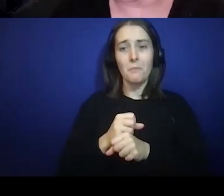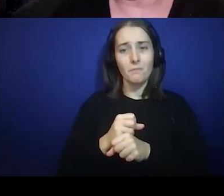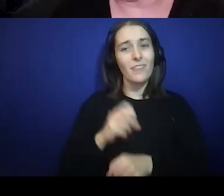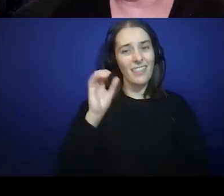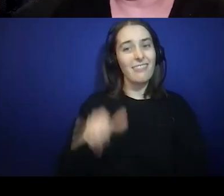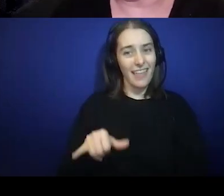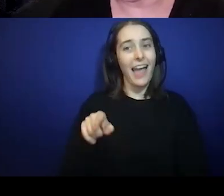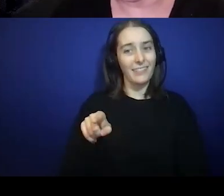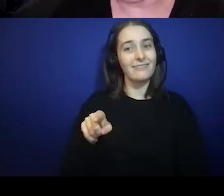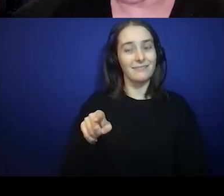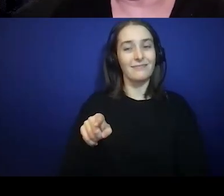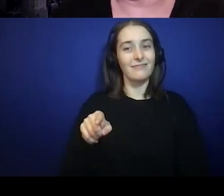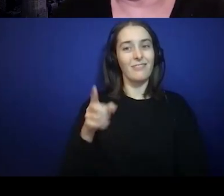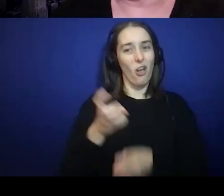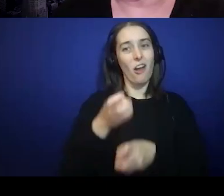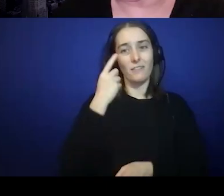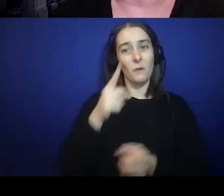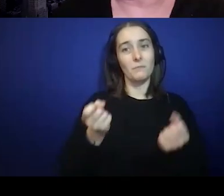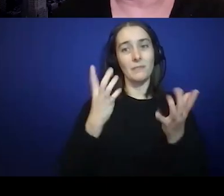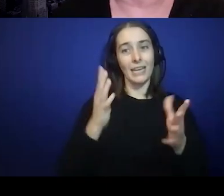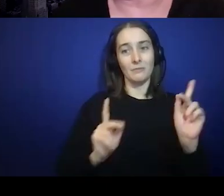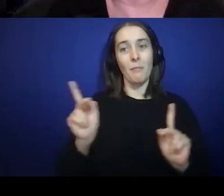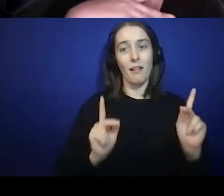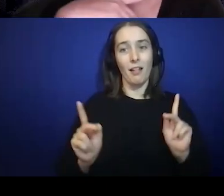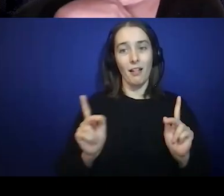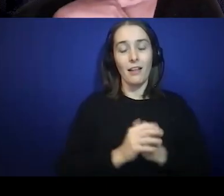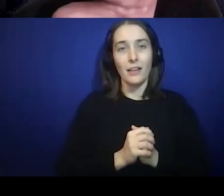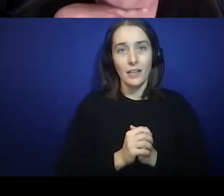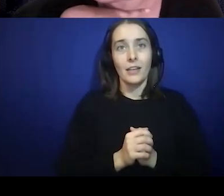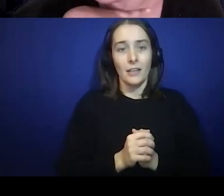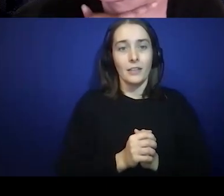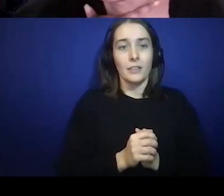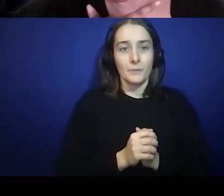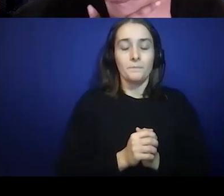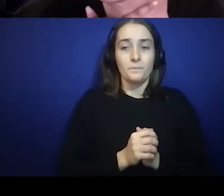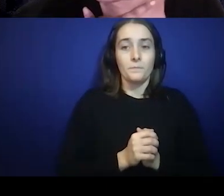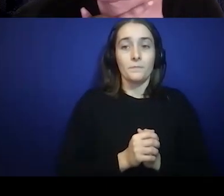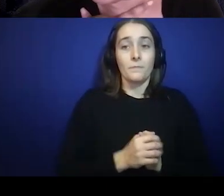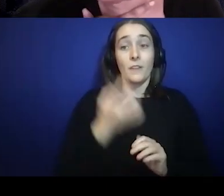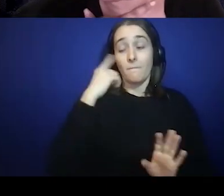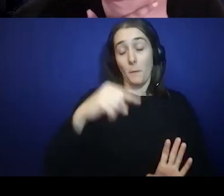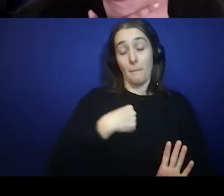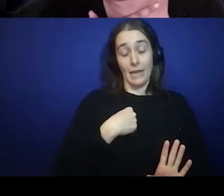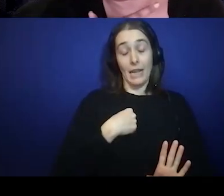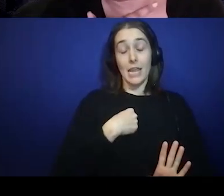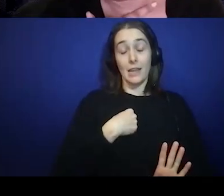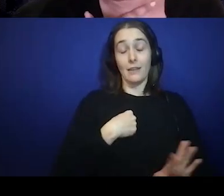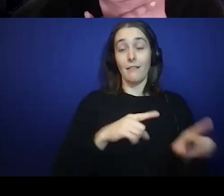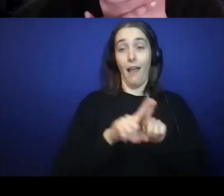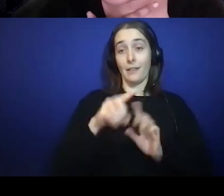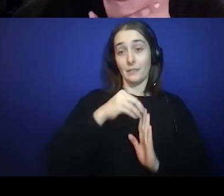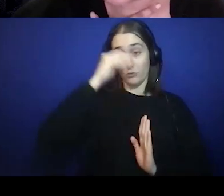that gets a lot of people. Um, and I also find that, for me at least, I'll speak for myself, when I was a